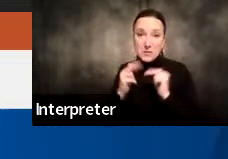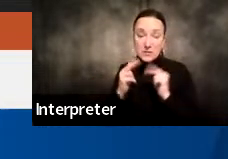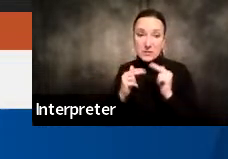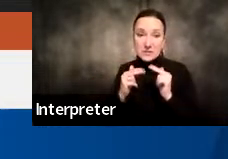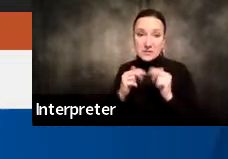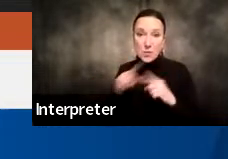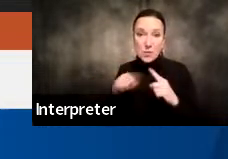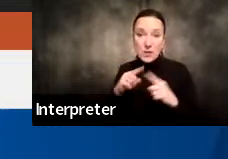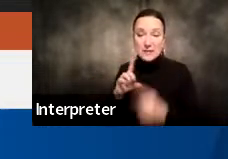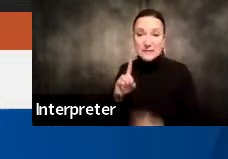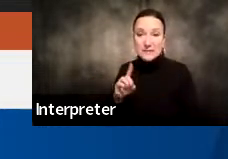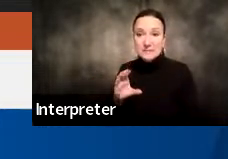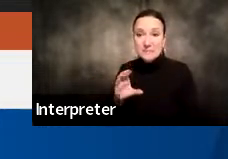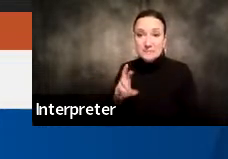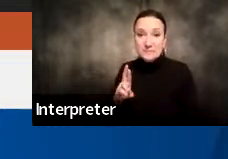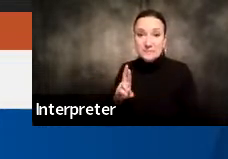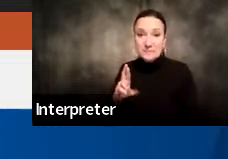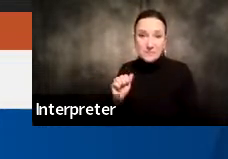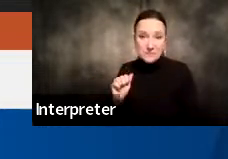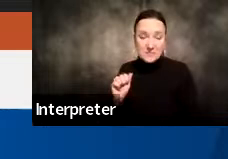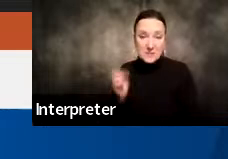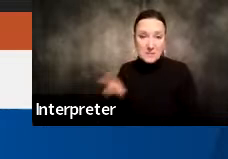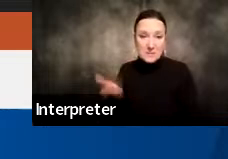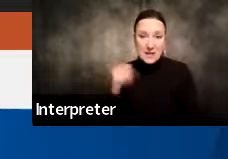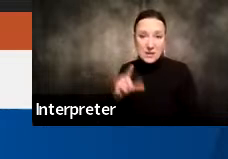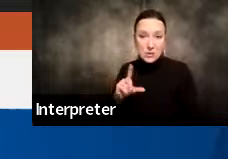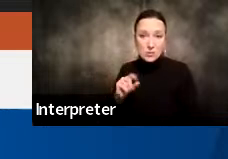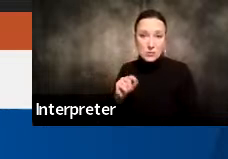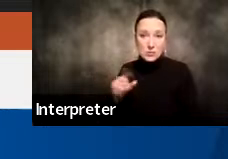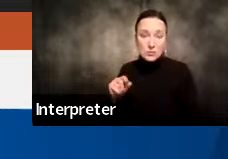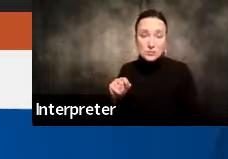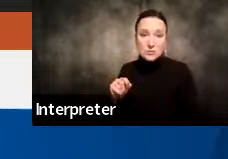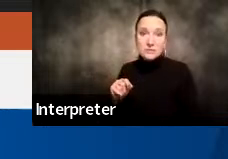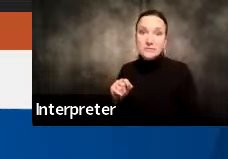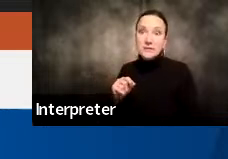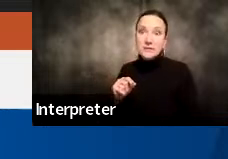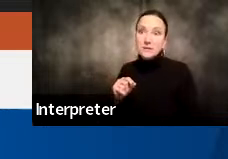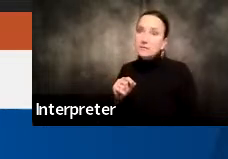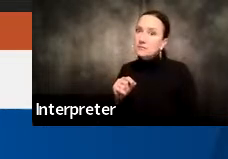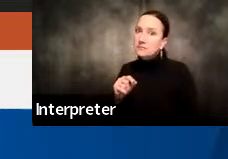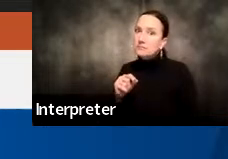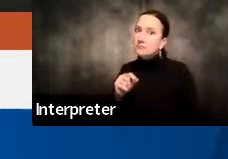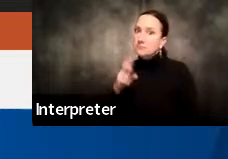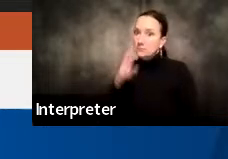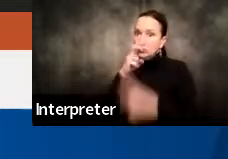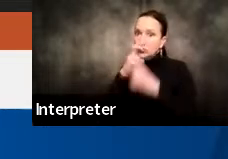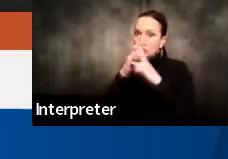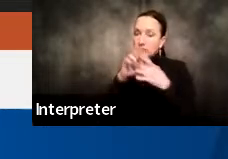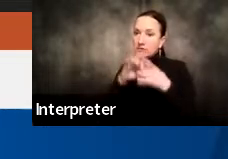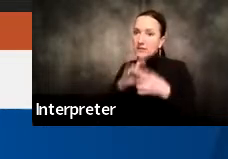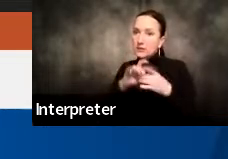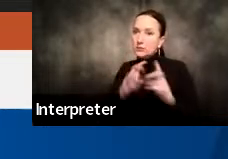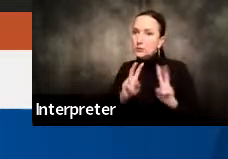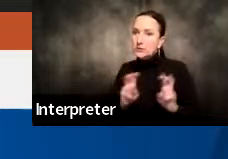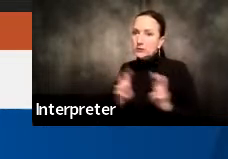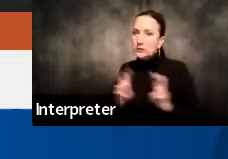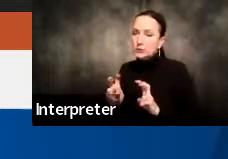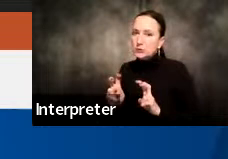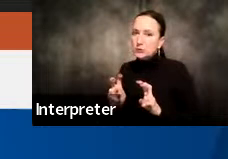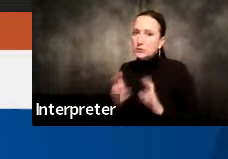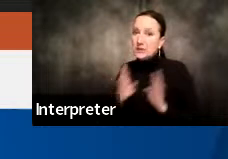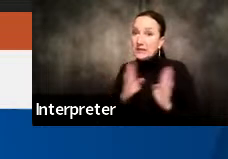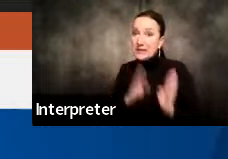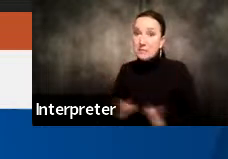was DCRA back in 2020, is very stringent regarding these issues. So it seems to me that a plan